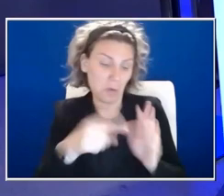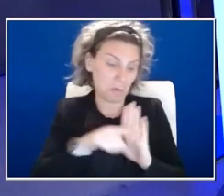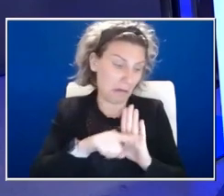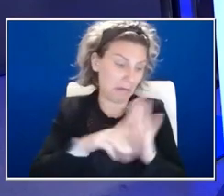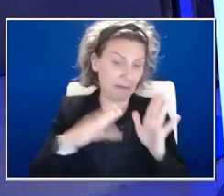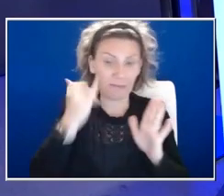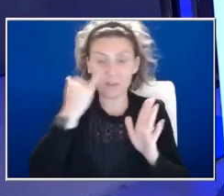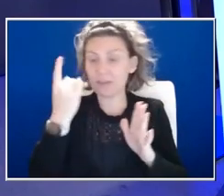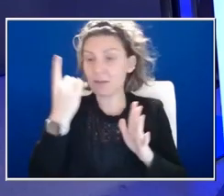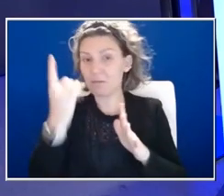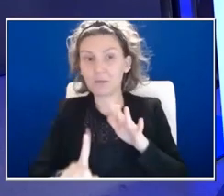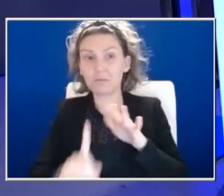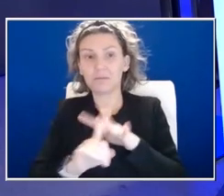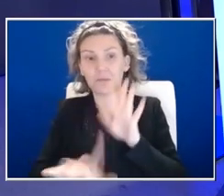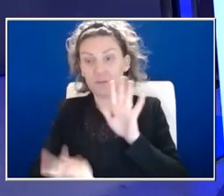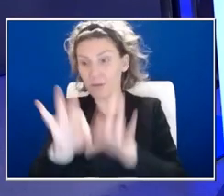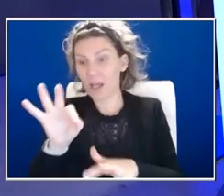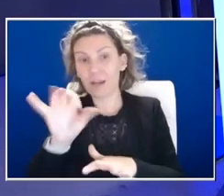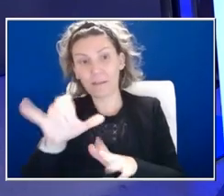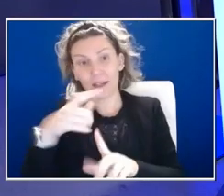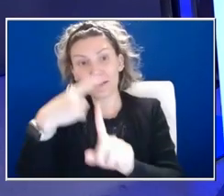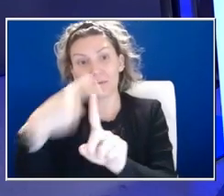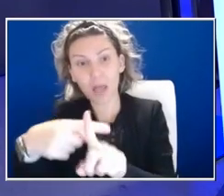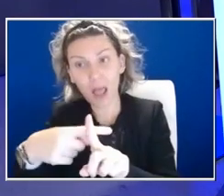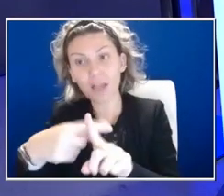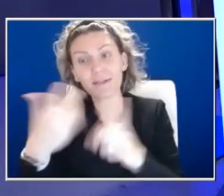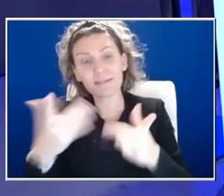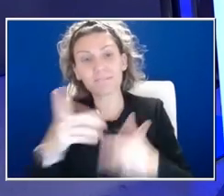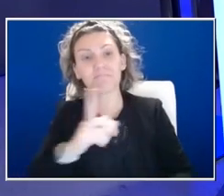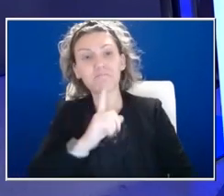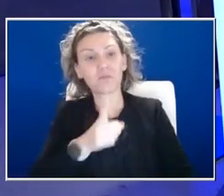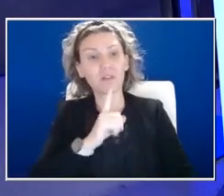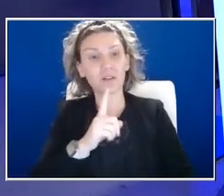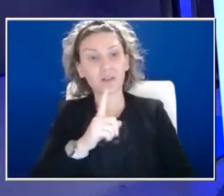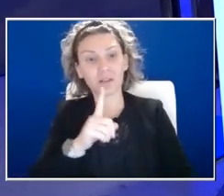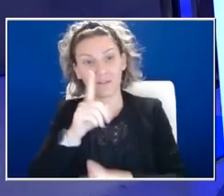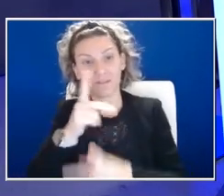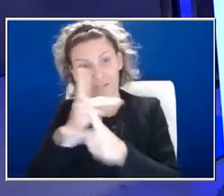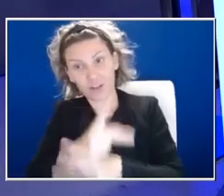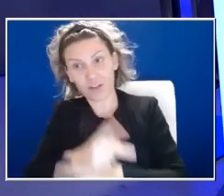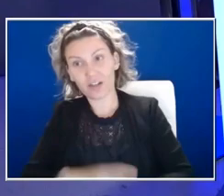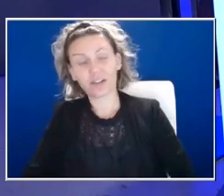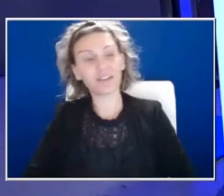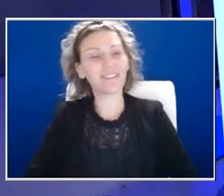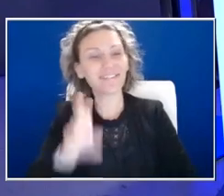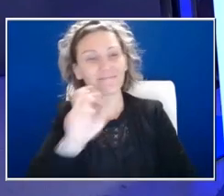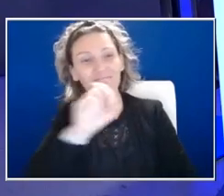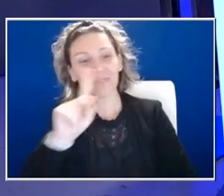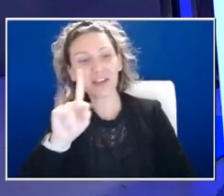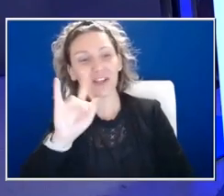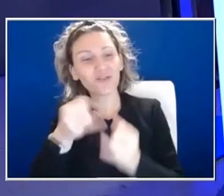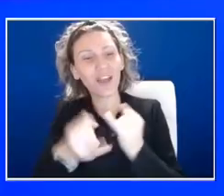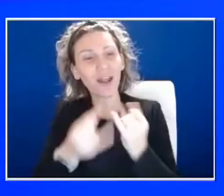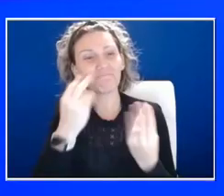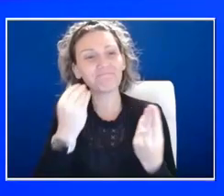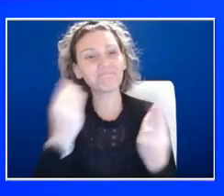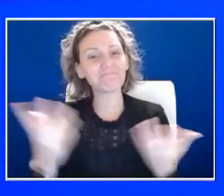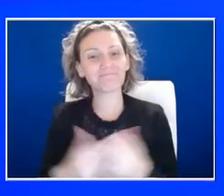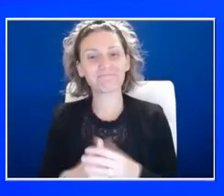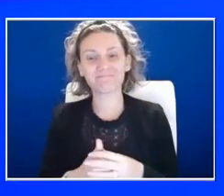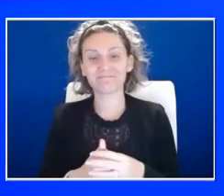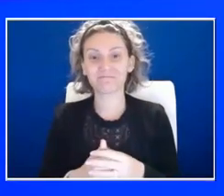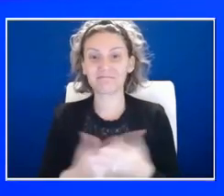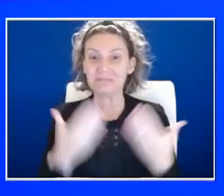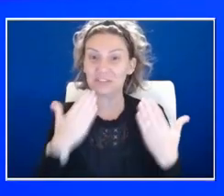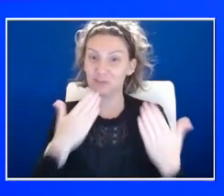in a way, that's a plus. That's actually a plus. You can get it worked on. So, Becky, what's the final takeaway today? Just be grateful that we have good